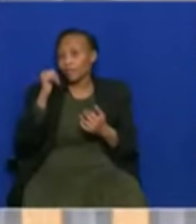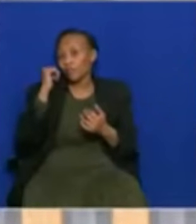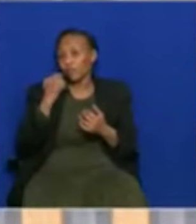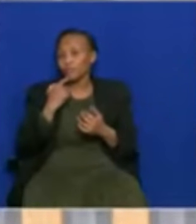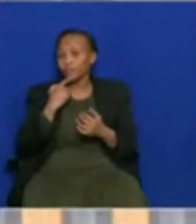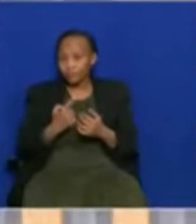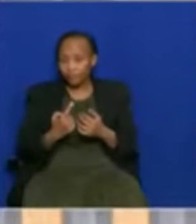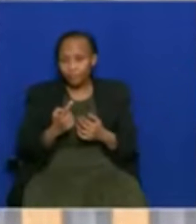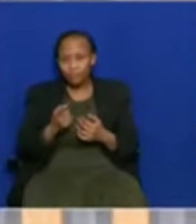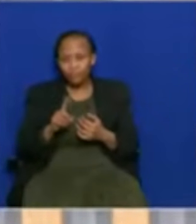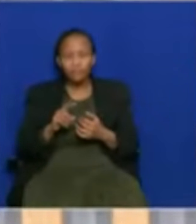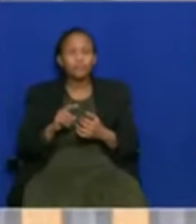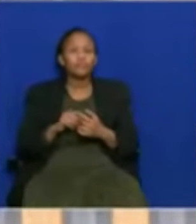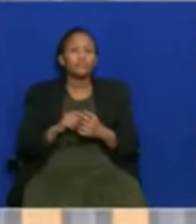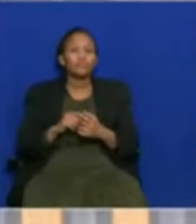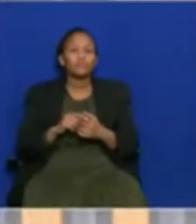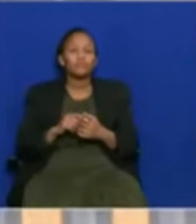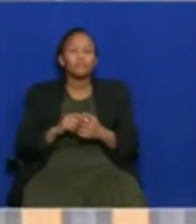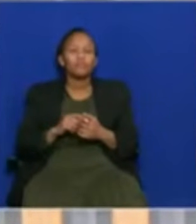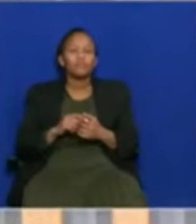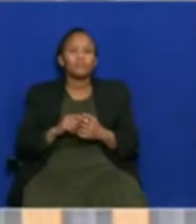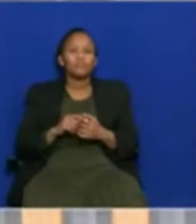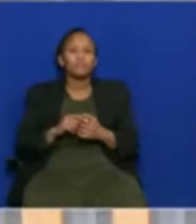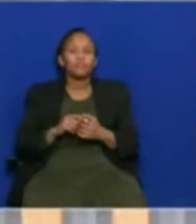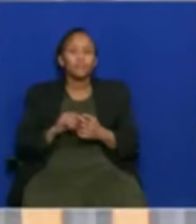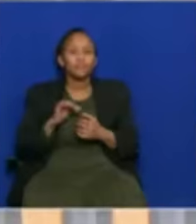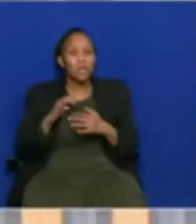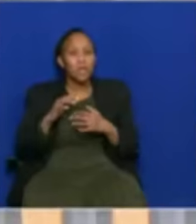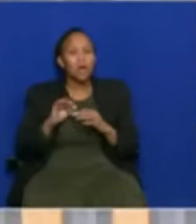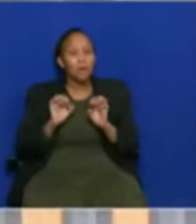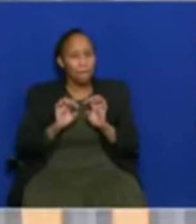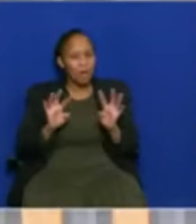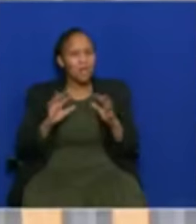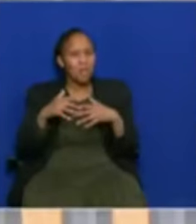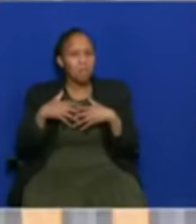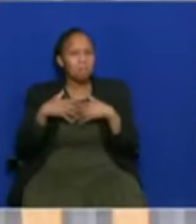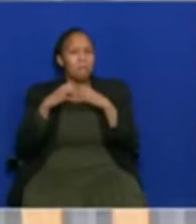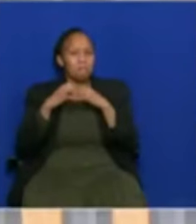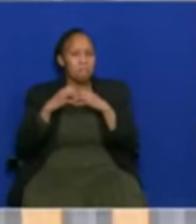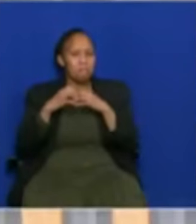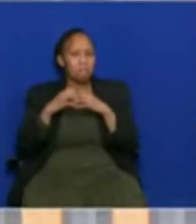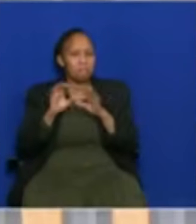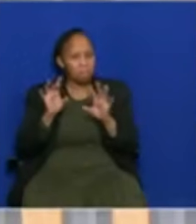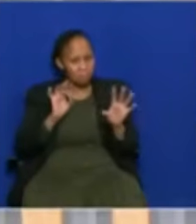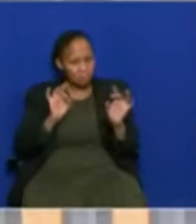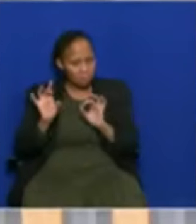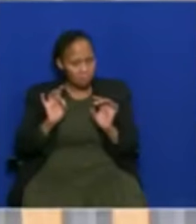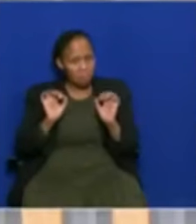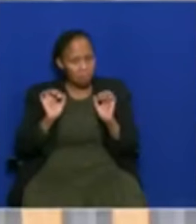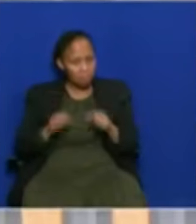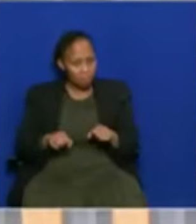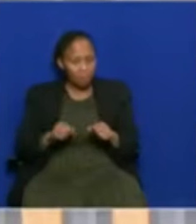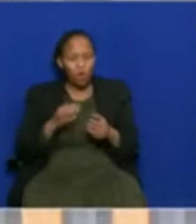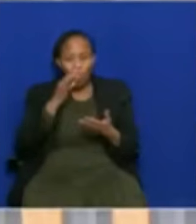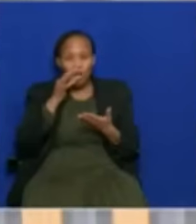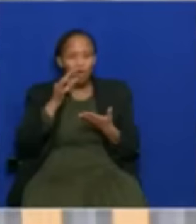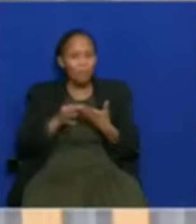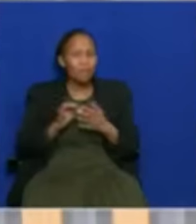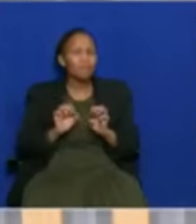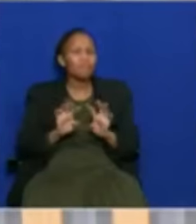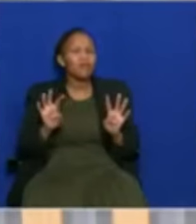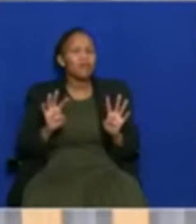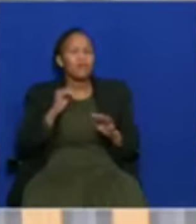just say, he constituted the panel, therefore, or he recommended the panel, therefore, that's a sign of capture. The